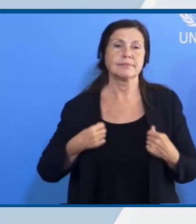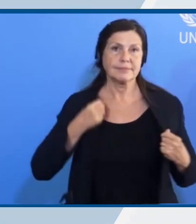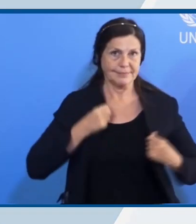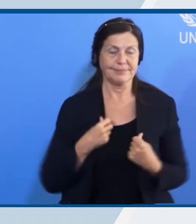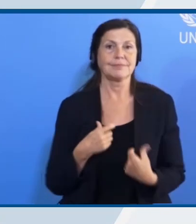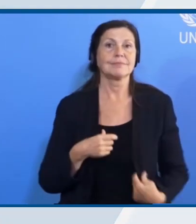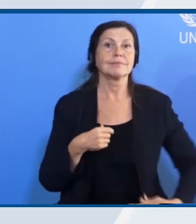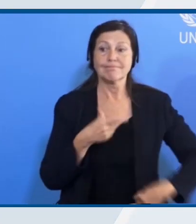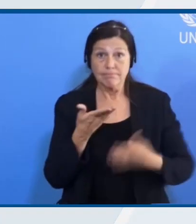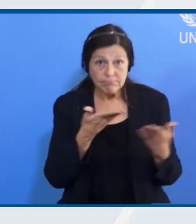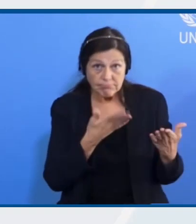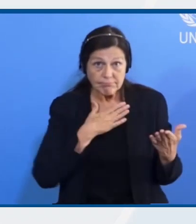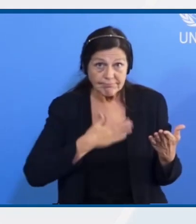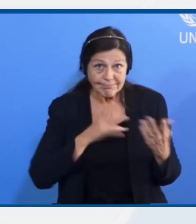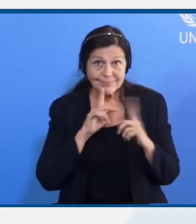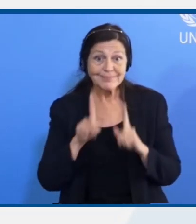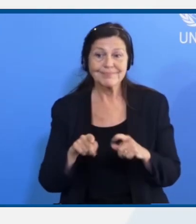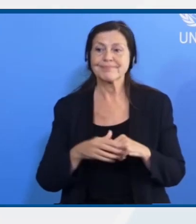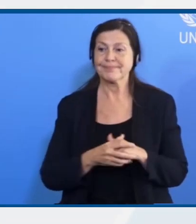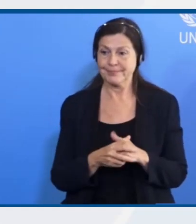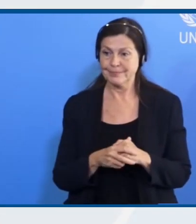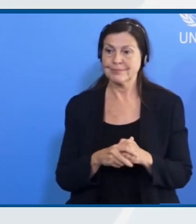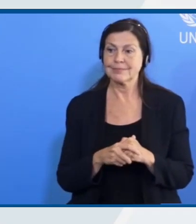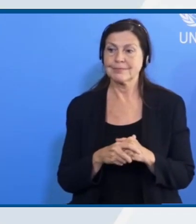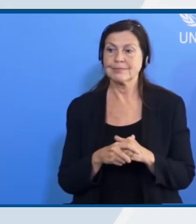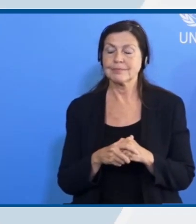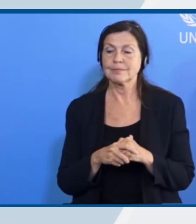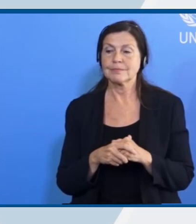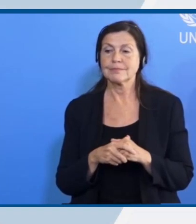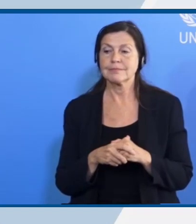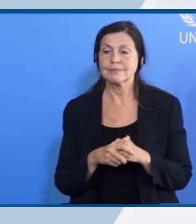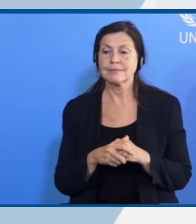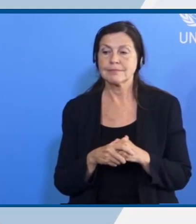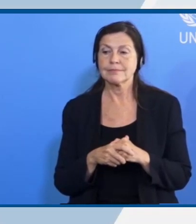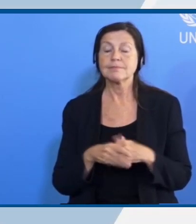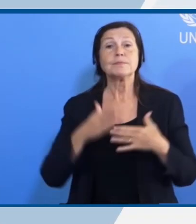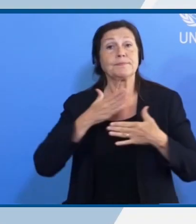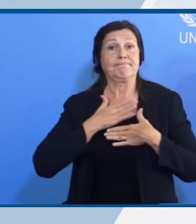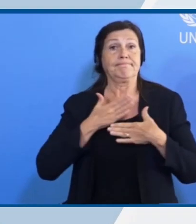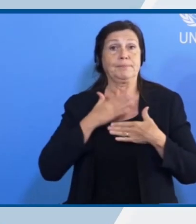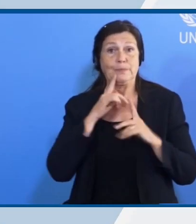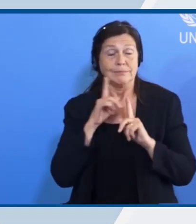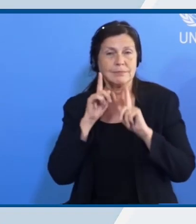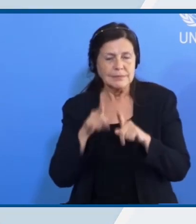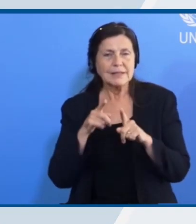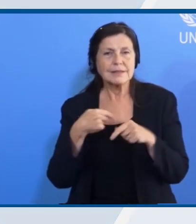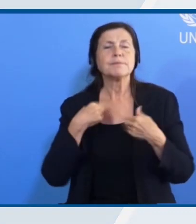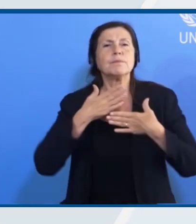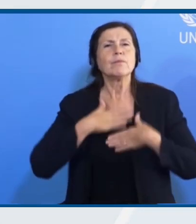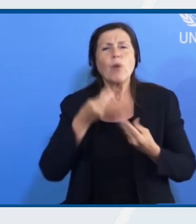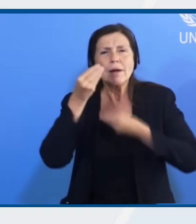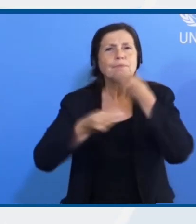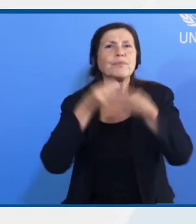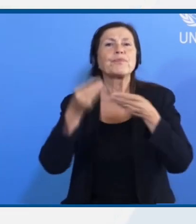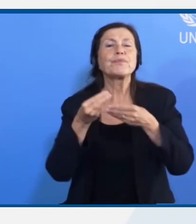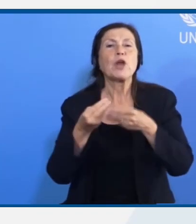Godabri, we'll go to you afterwards. Yeah? Thanks. Yeah. I'll also try, in the course of my answer, to speak of the local green fund